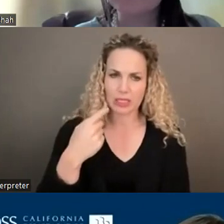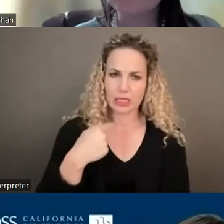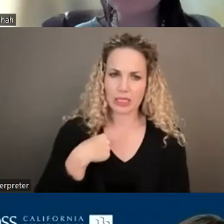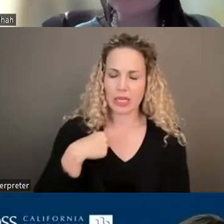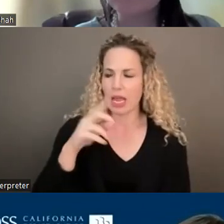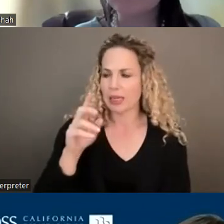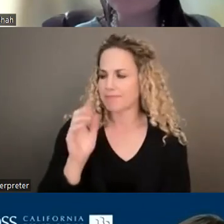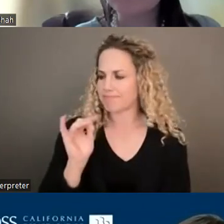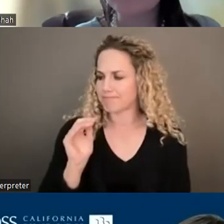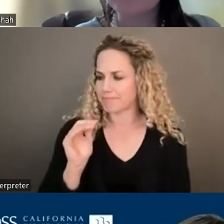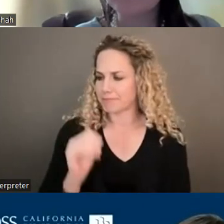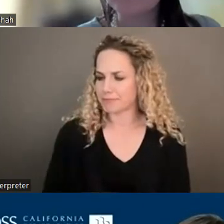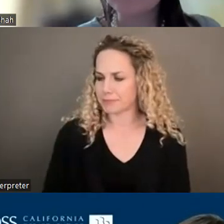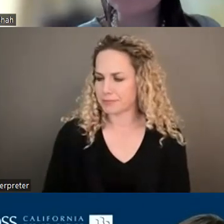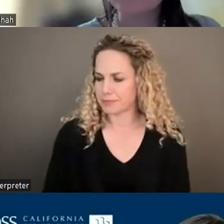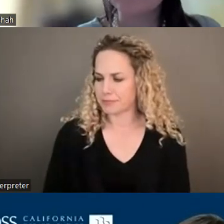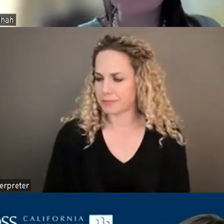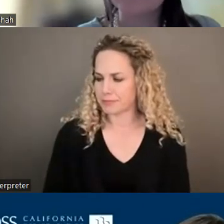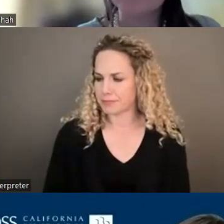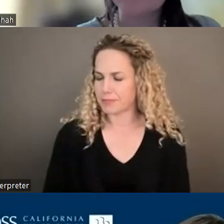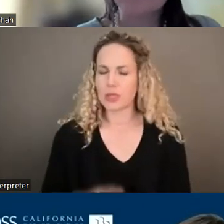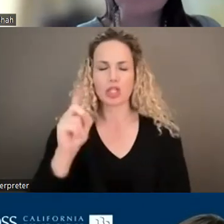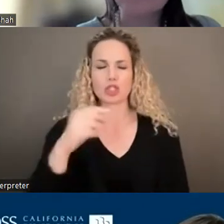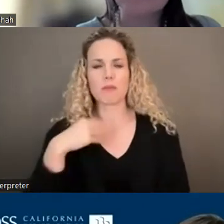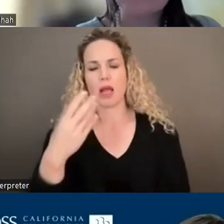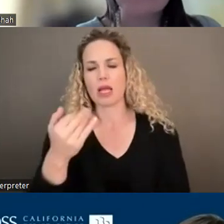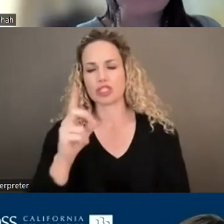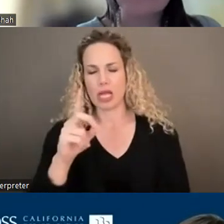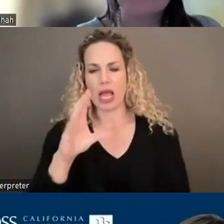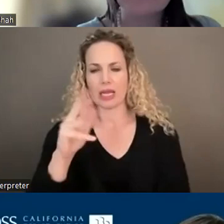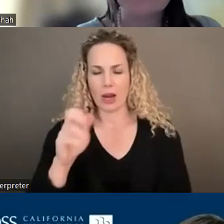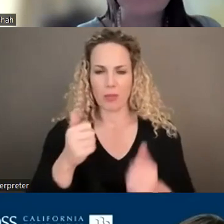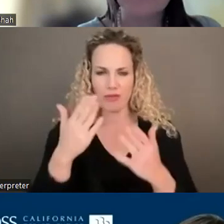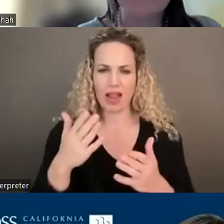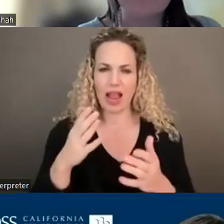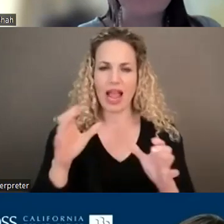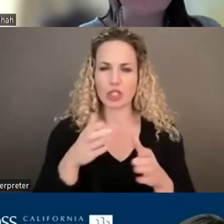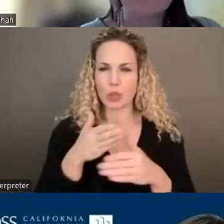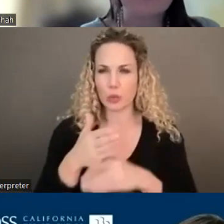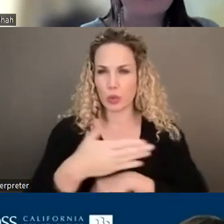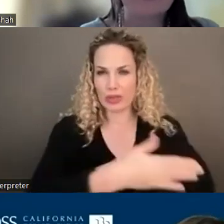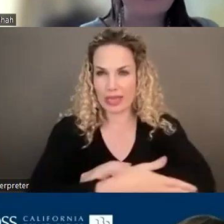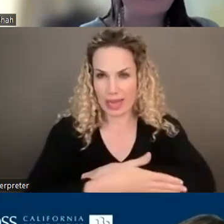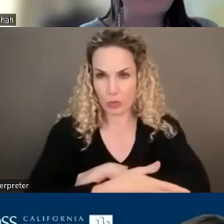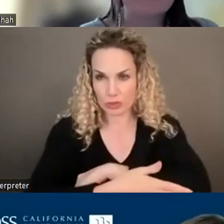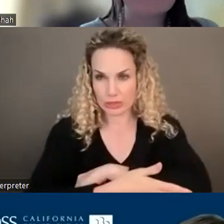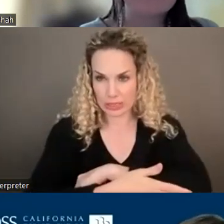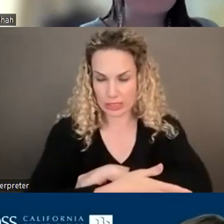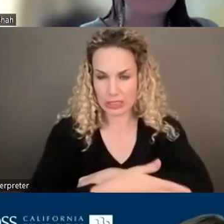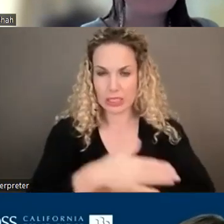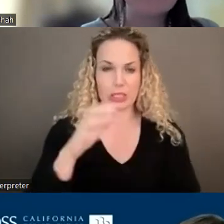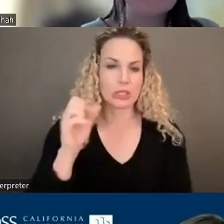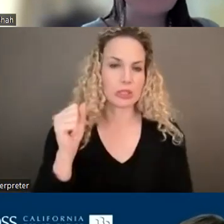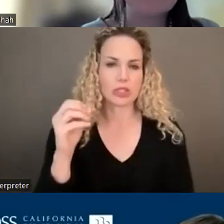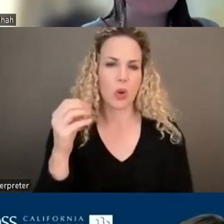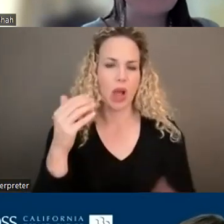my like all my childcare provider stuff. I do it through the county. And so I wouldn't